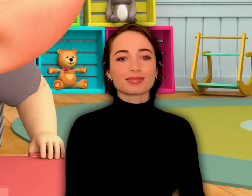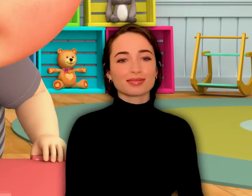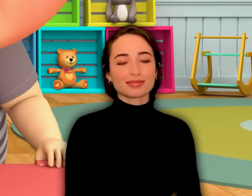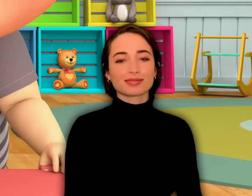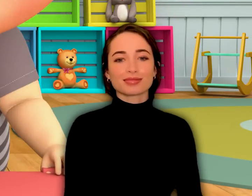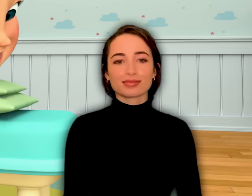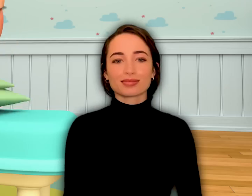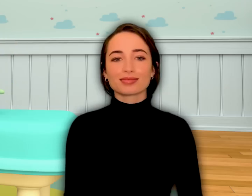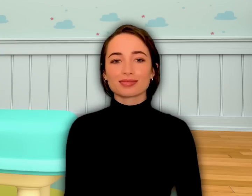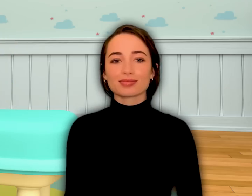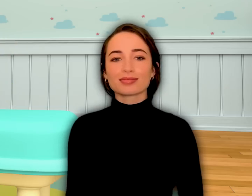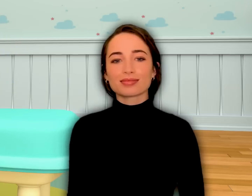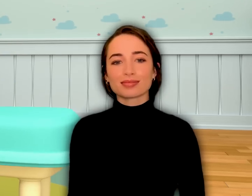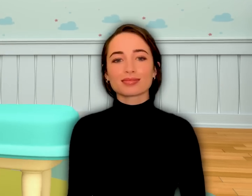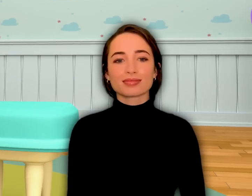do